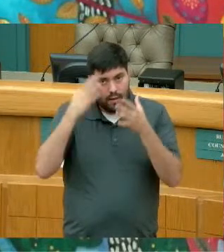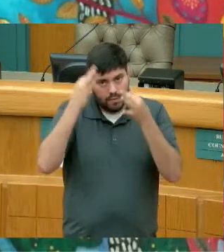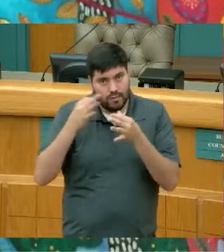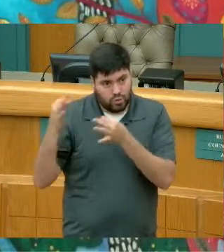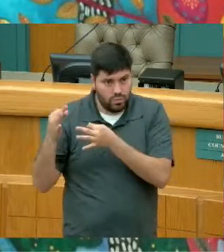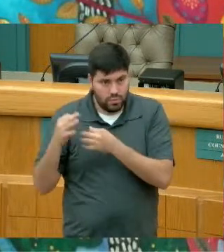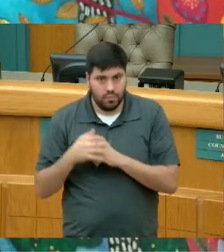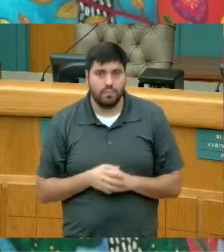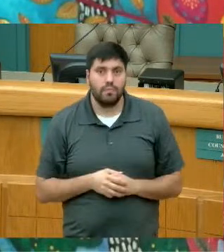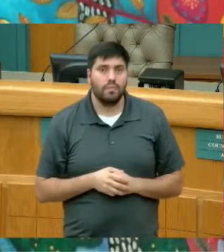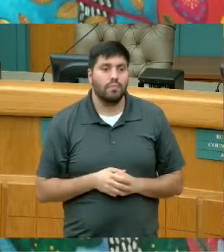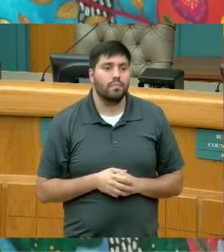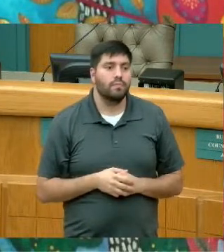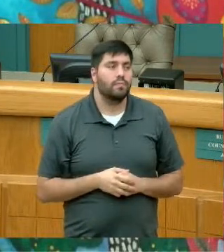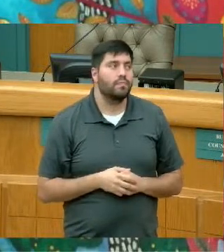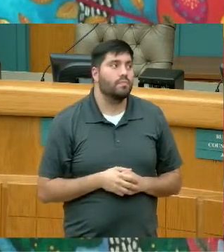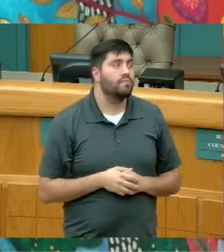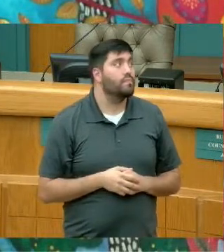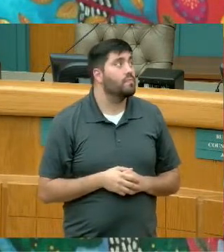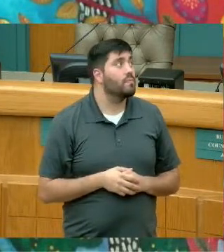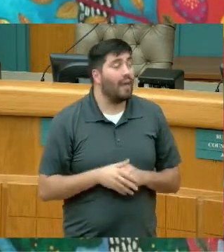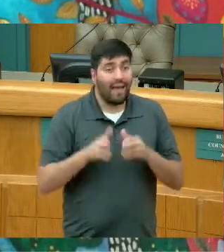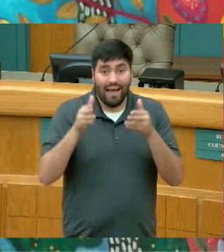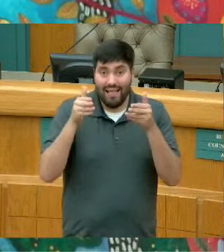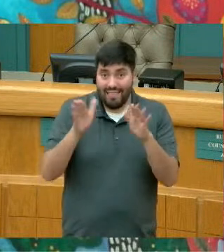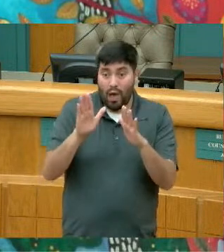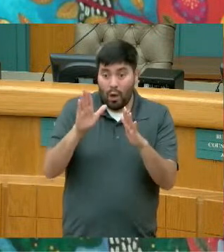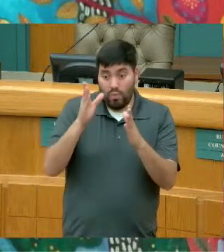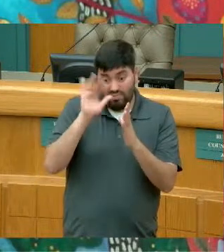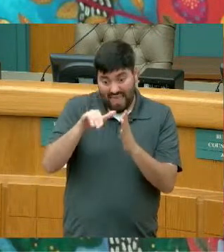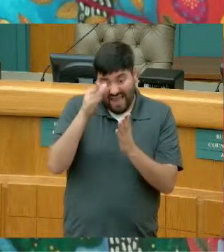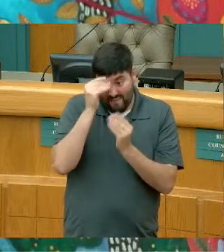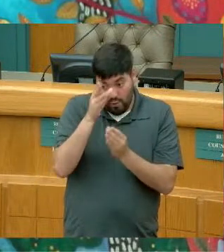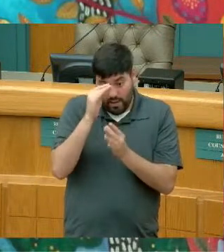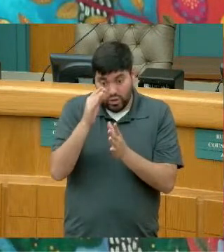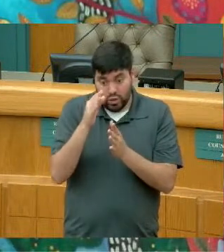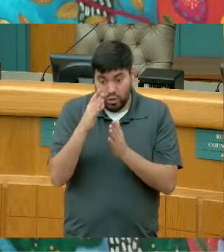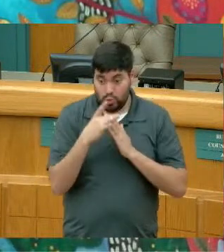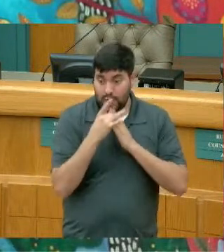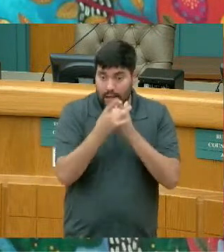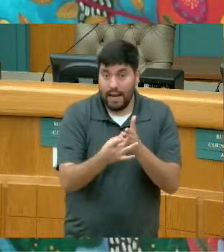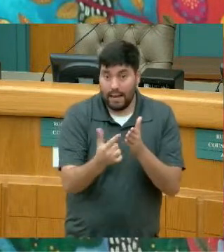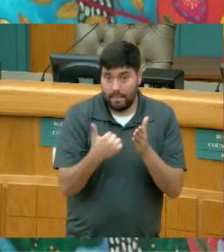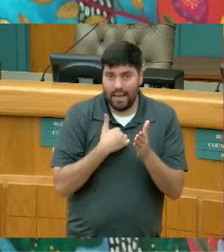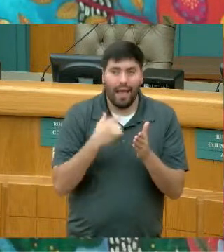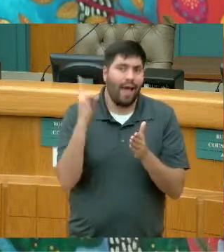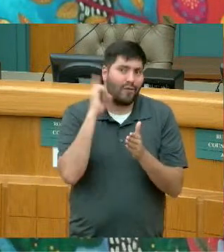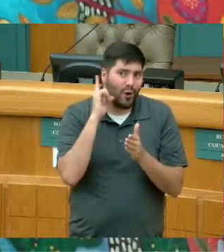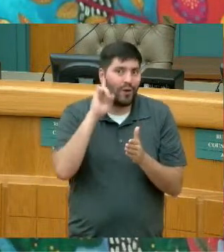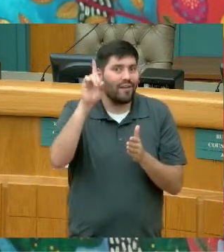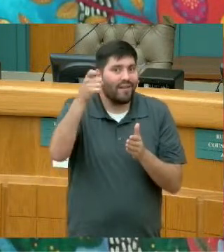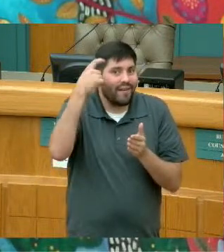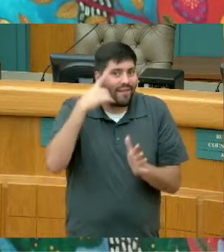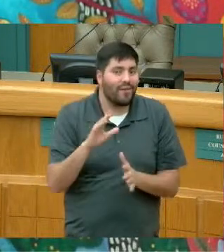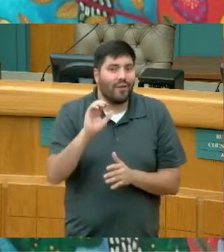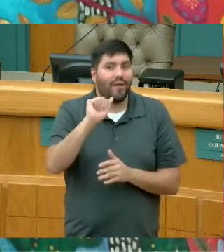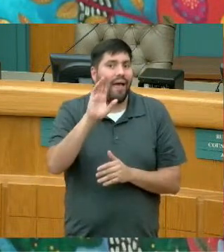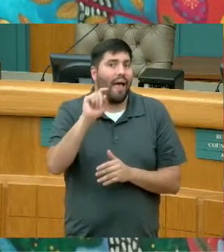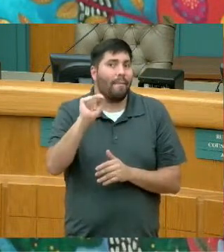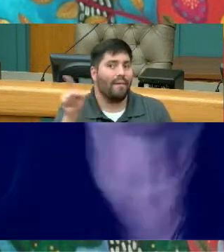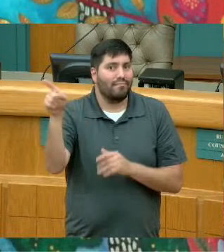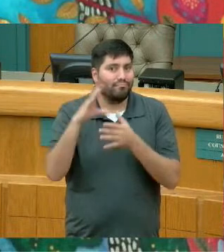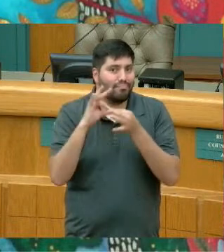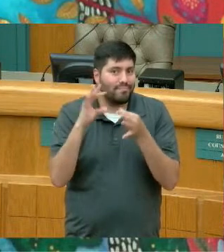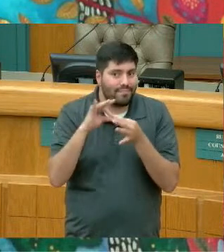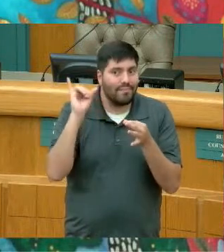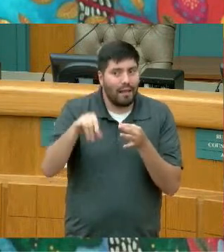By the way, that line, that data driving my decisions, is one that I heard Governor Abbott use time and time